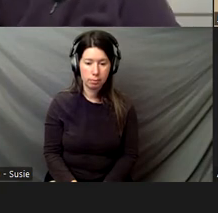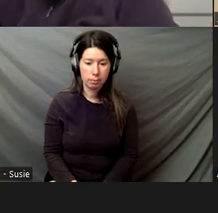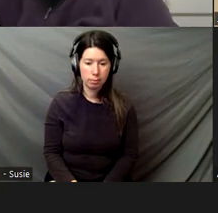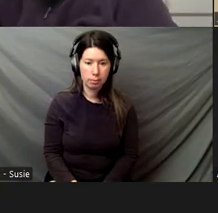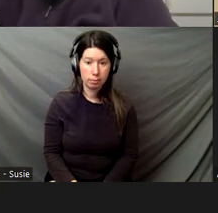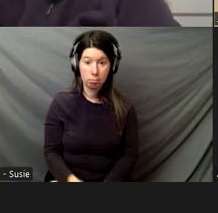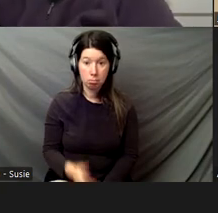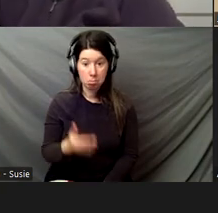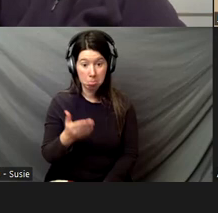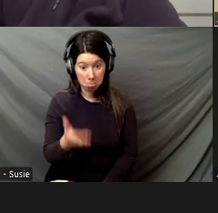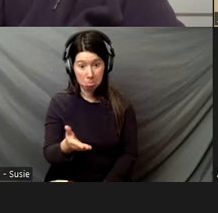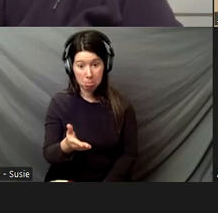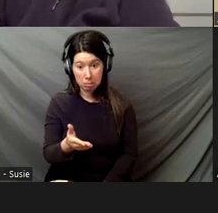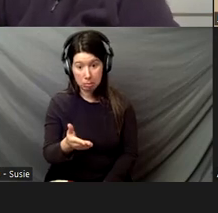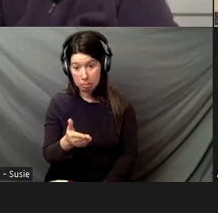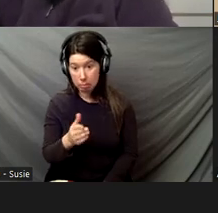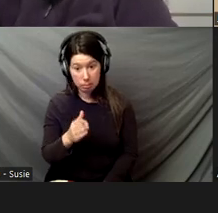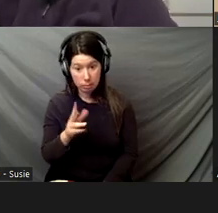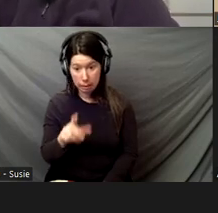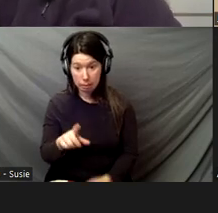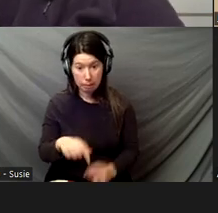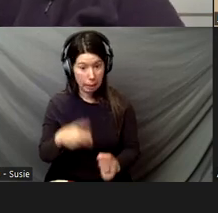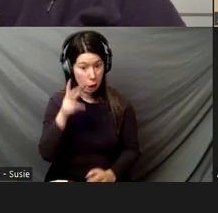Commissioner Dan, you are still muted.